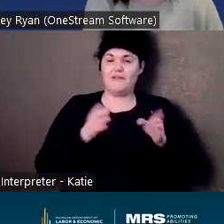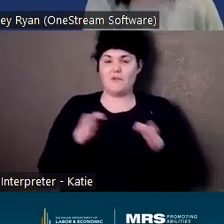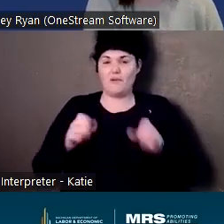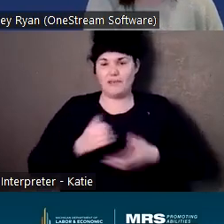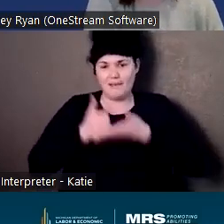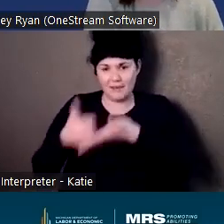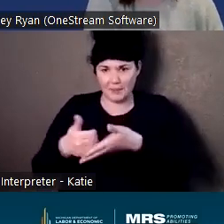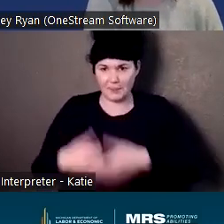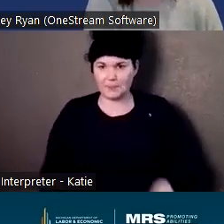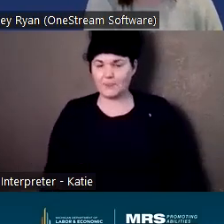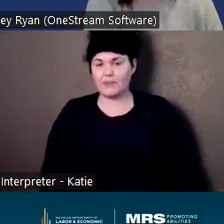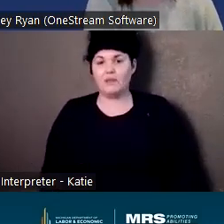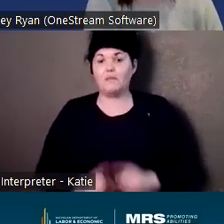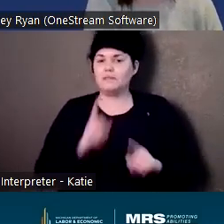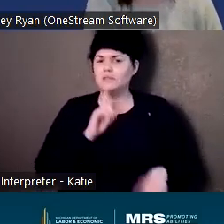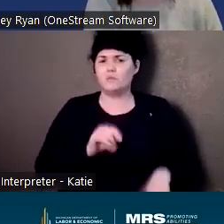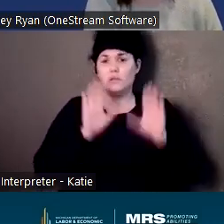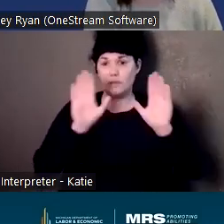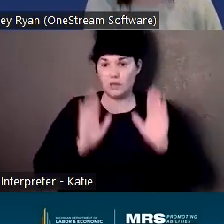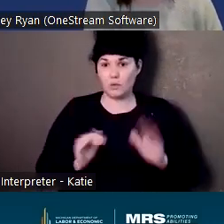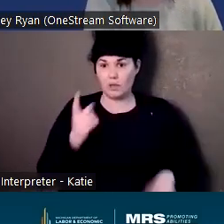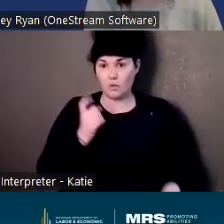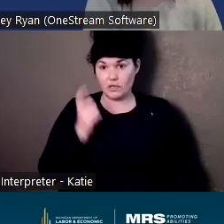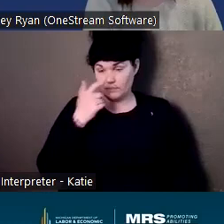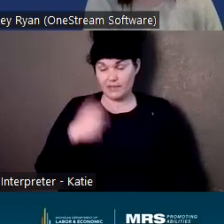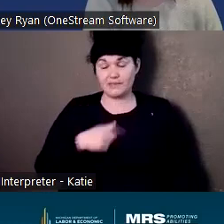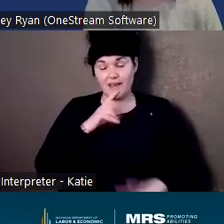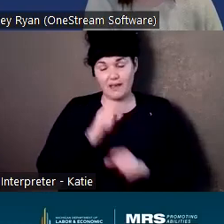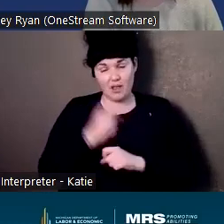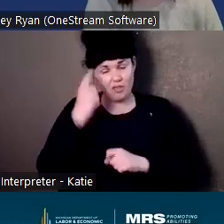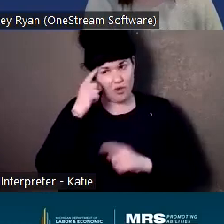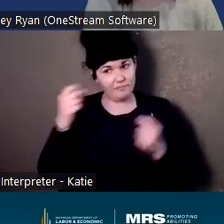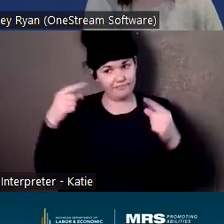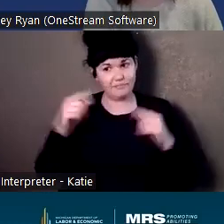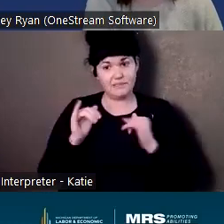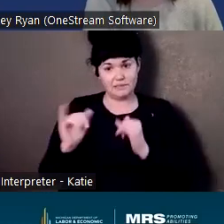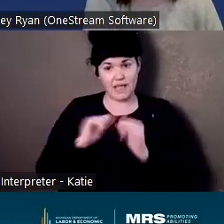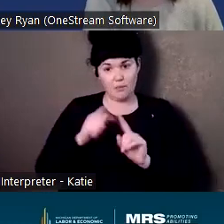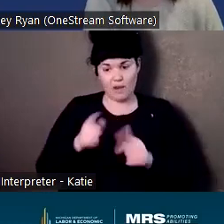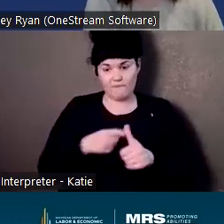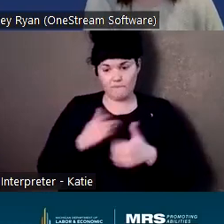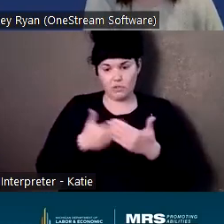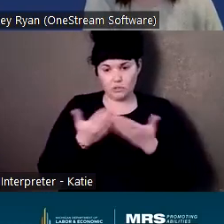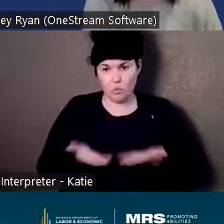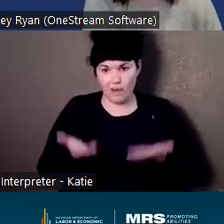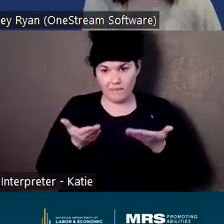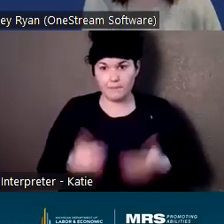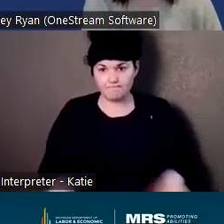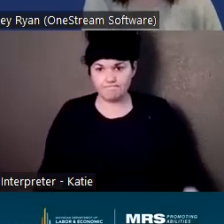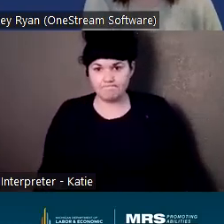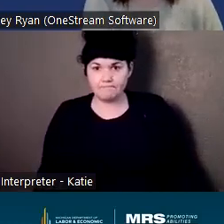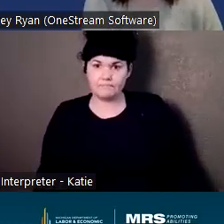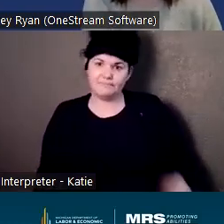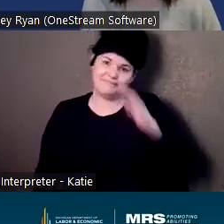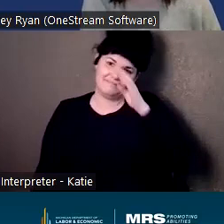I think that was just a really great question, because I think it was something that I thought about when I came here myself. So yeah. Thank you so